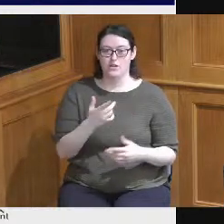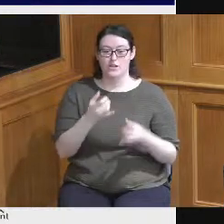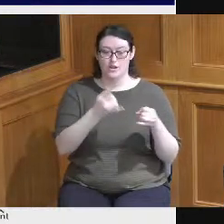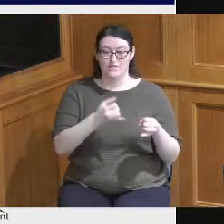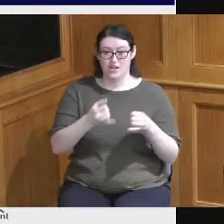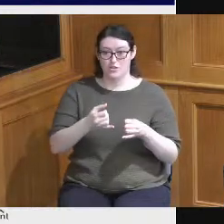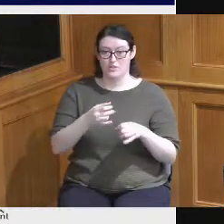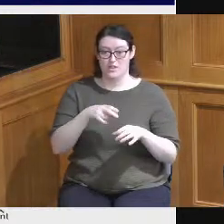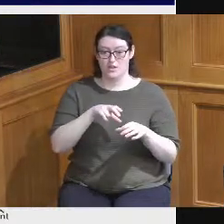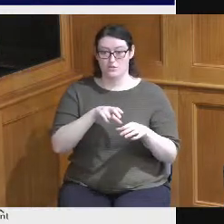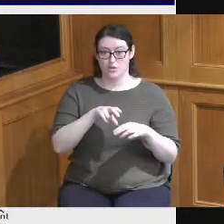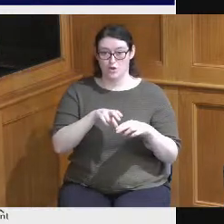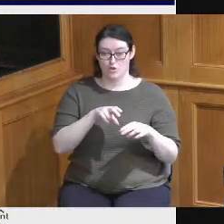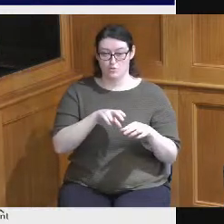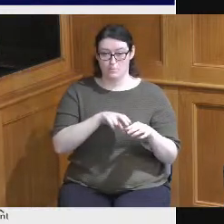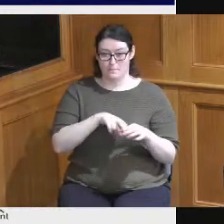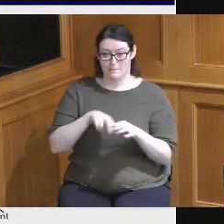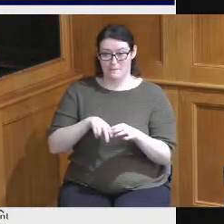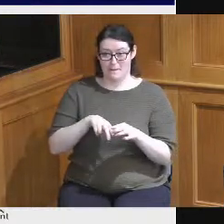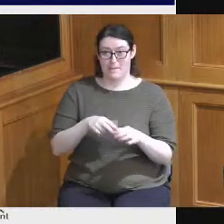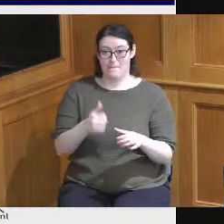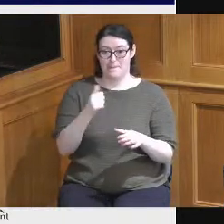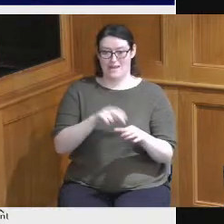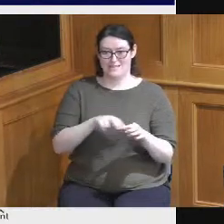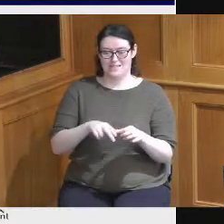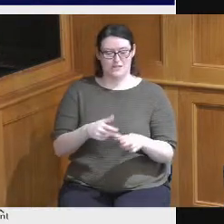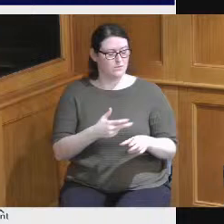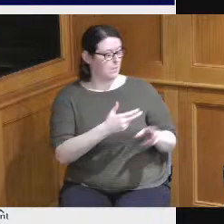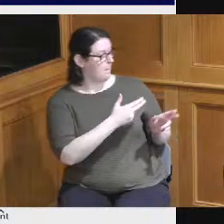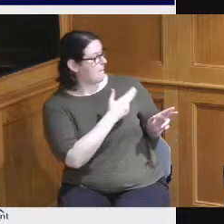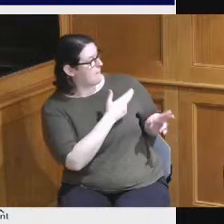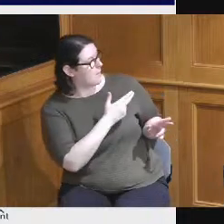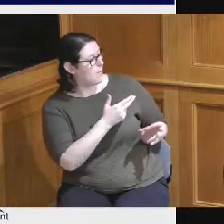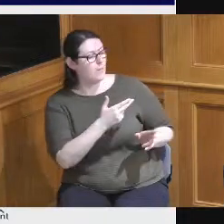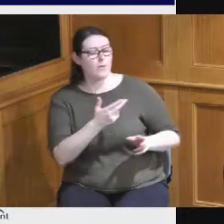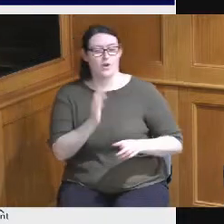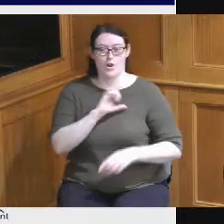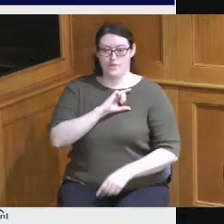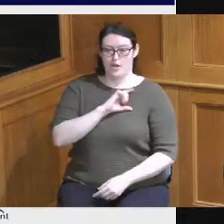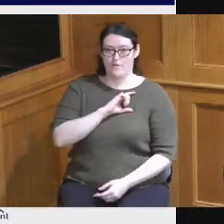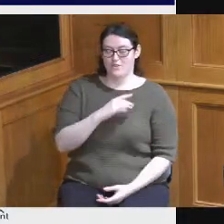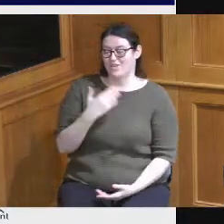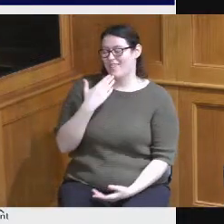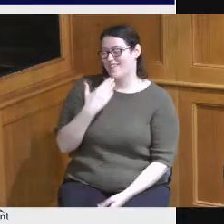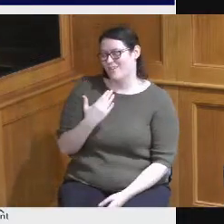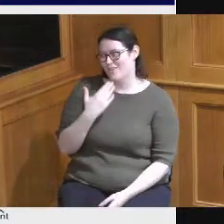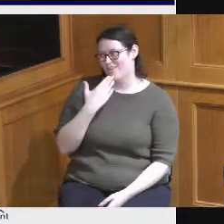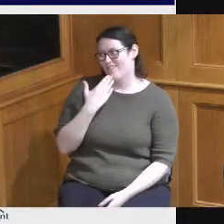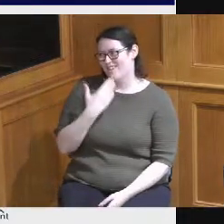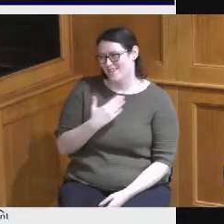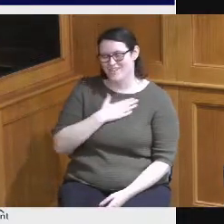2 of them in the back seat, turned around and started shooting at our officer. Thank you. Thank you.